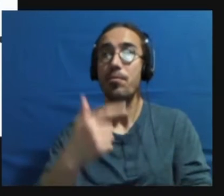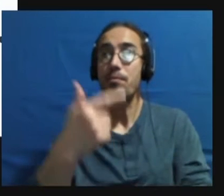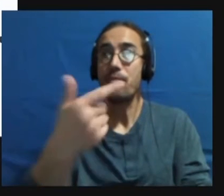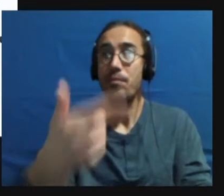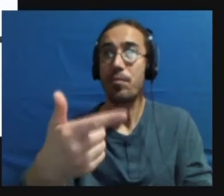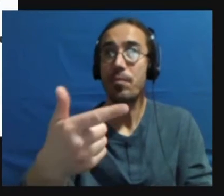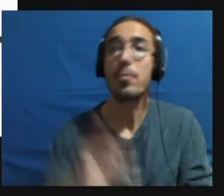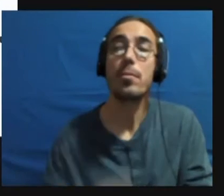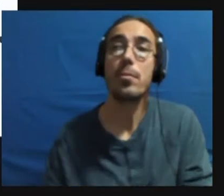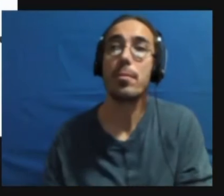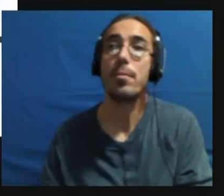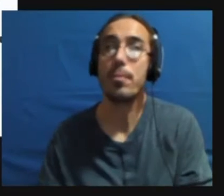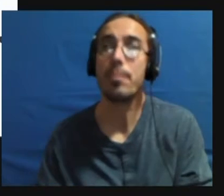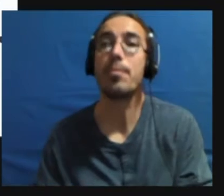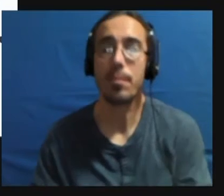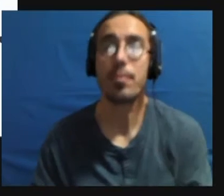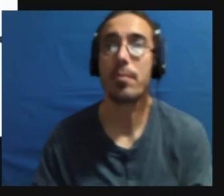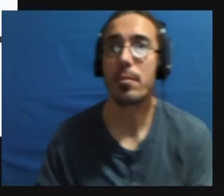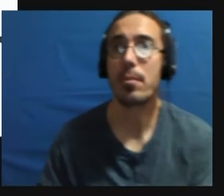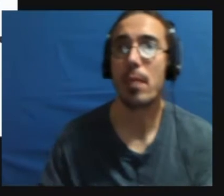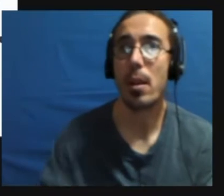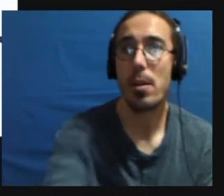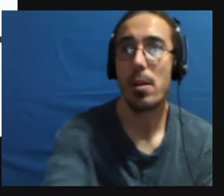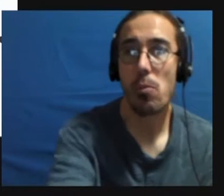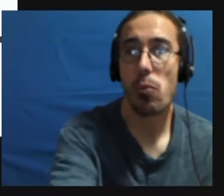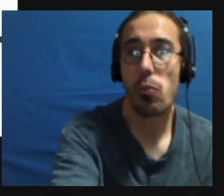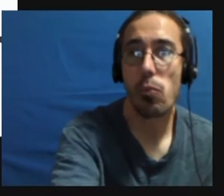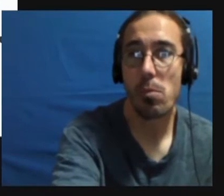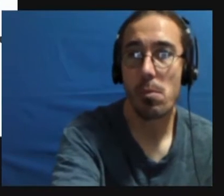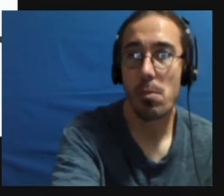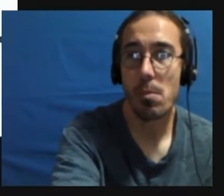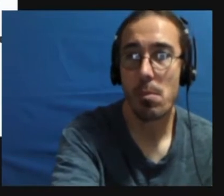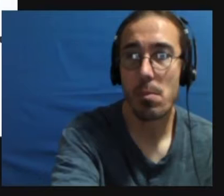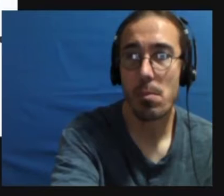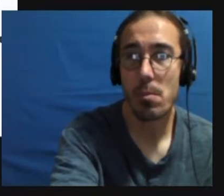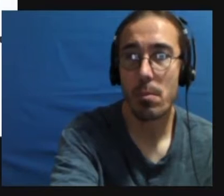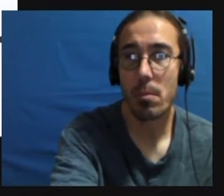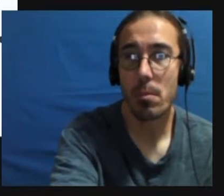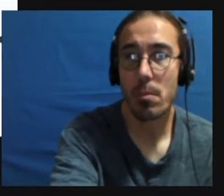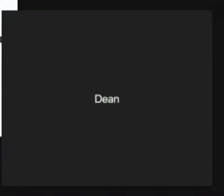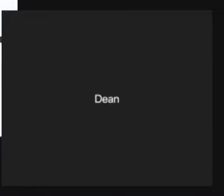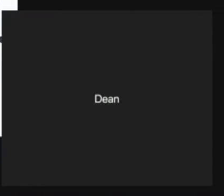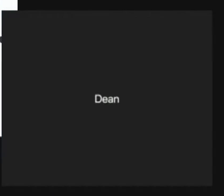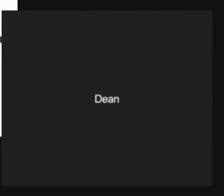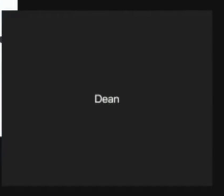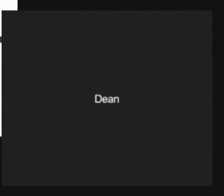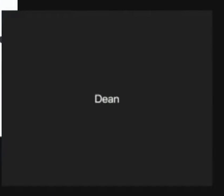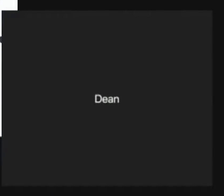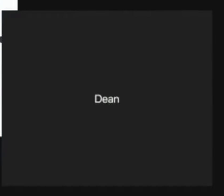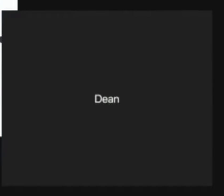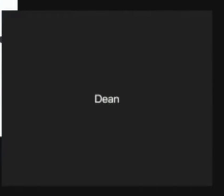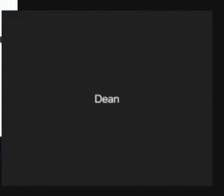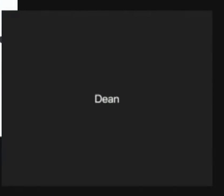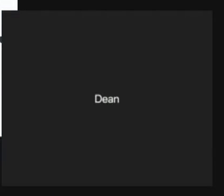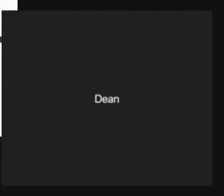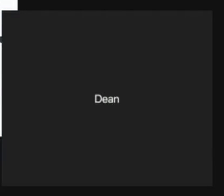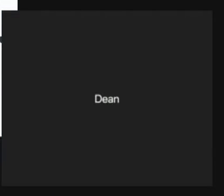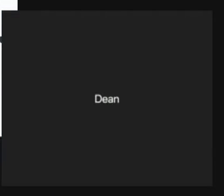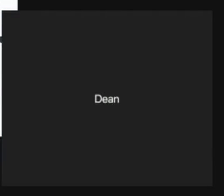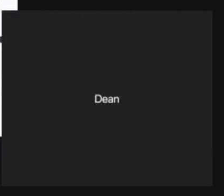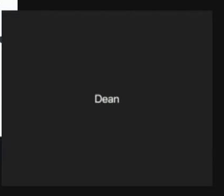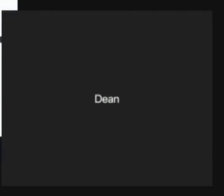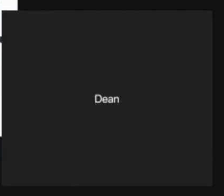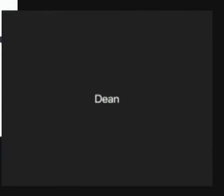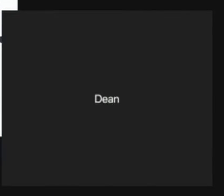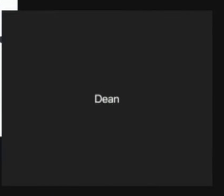oral motor activity, and it's been proven to actually increase frustration tolerance. So, if a person is